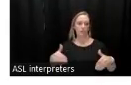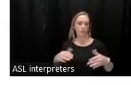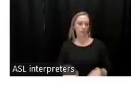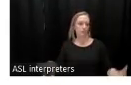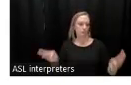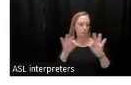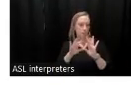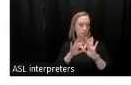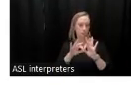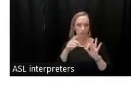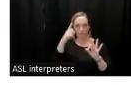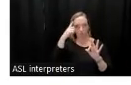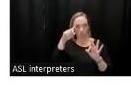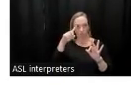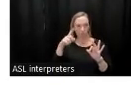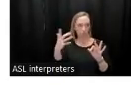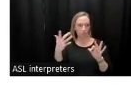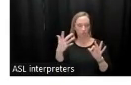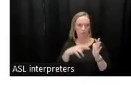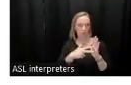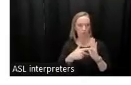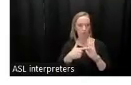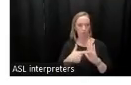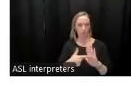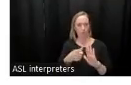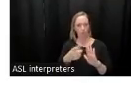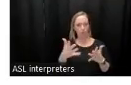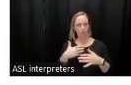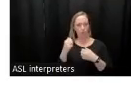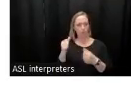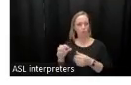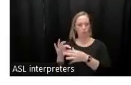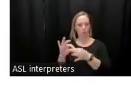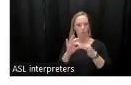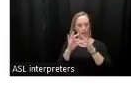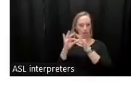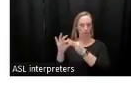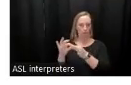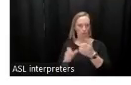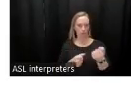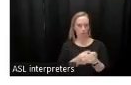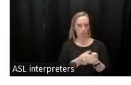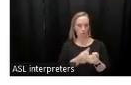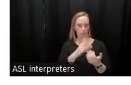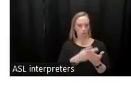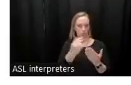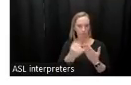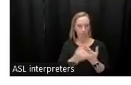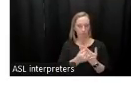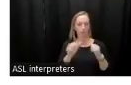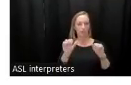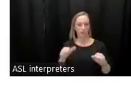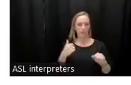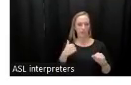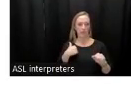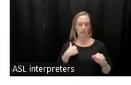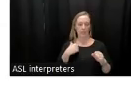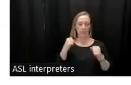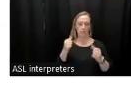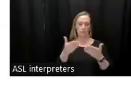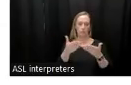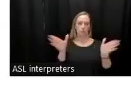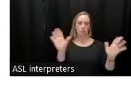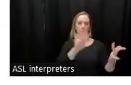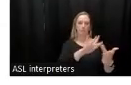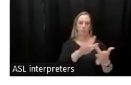have a strong network to help support your project, and that you can have a broad reach. It shows that you